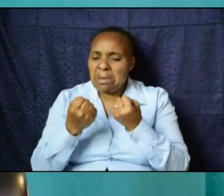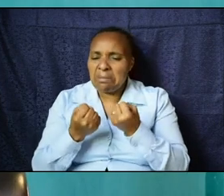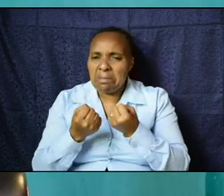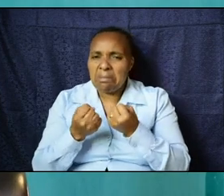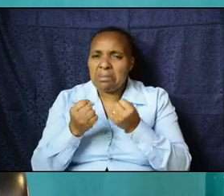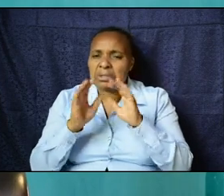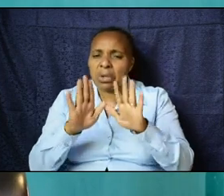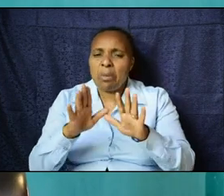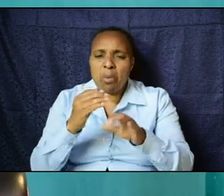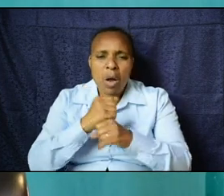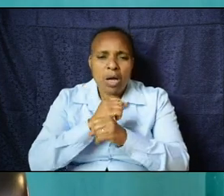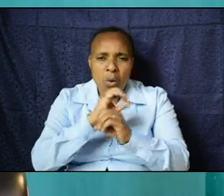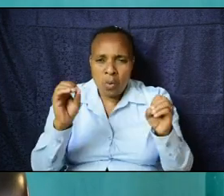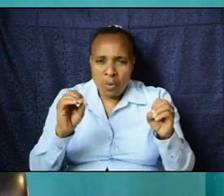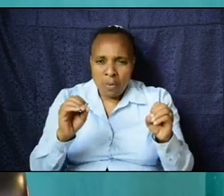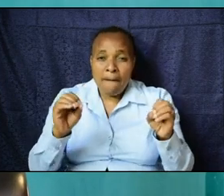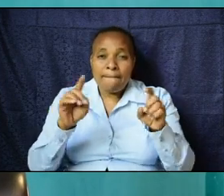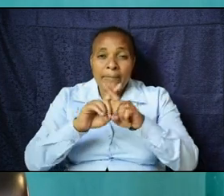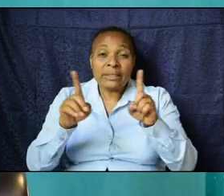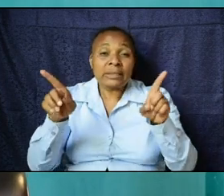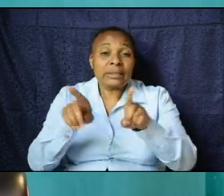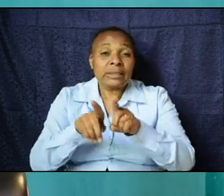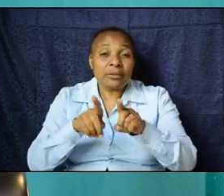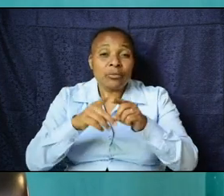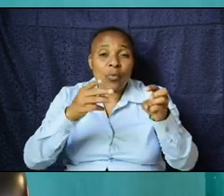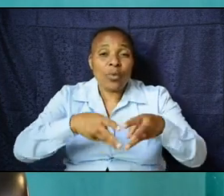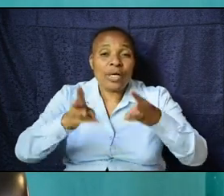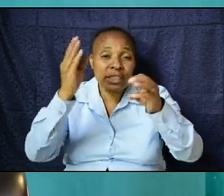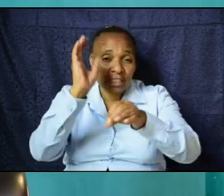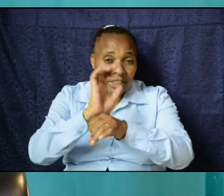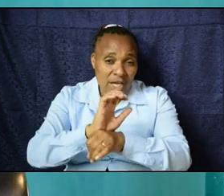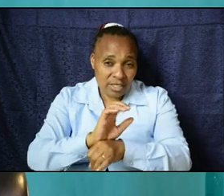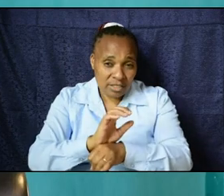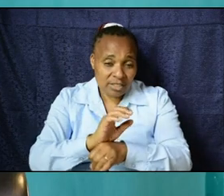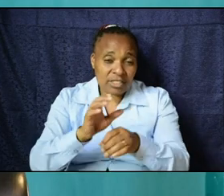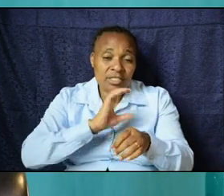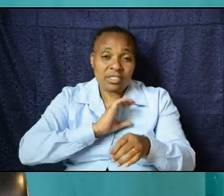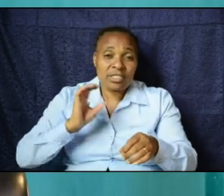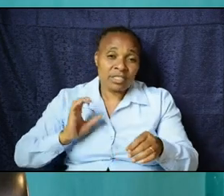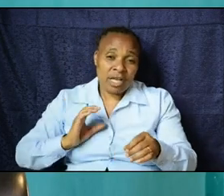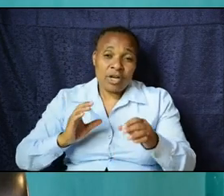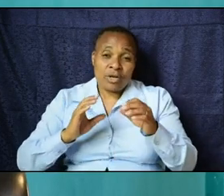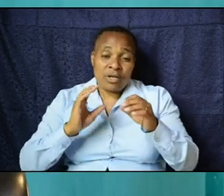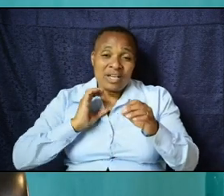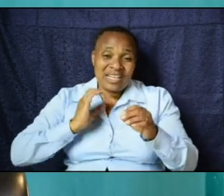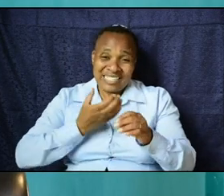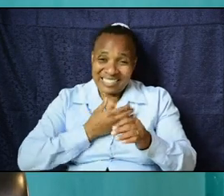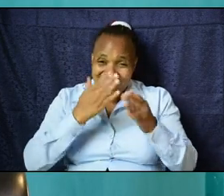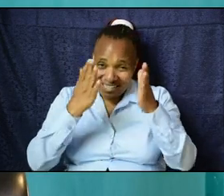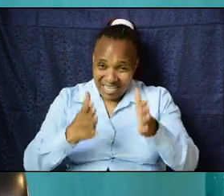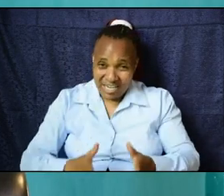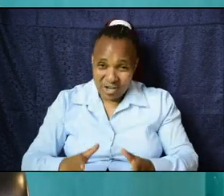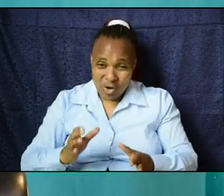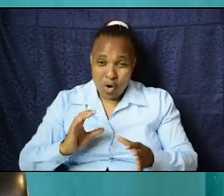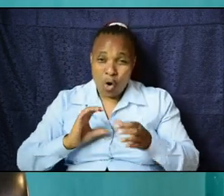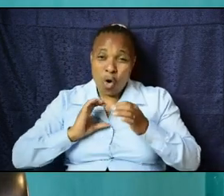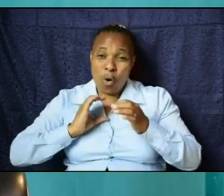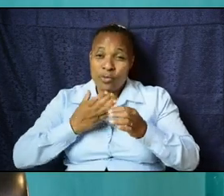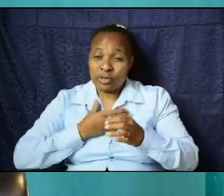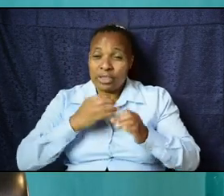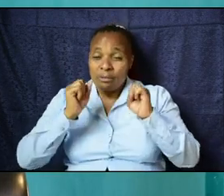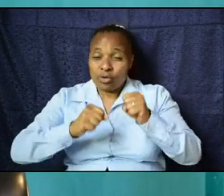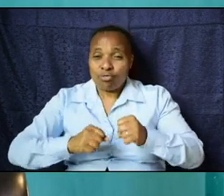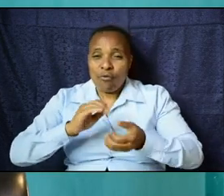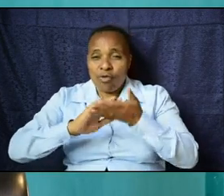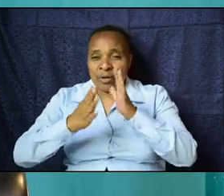stop working. So the same way in church, in the Christian community, we also need to have that unity. And it comes with forgiving